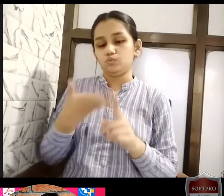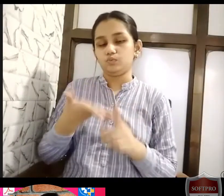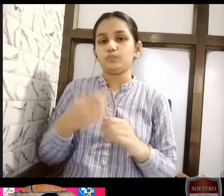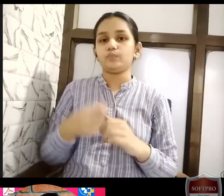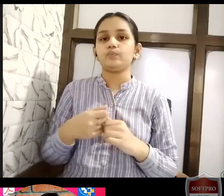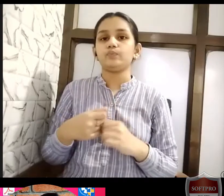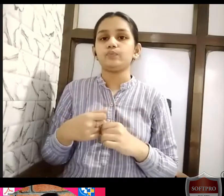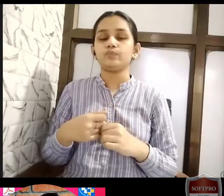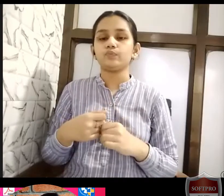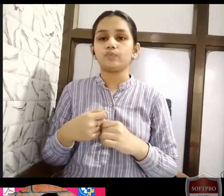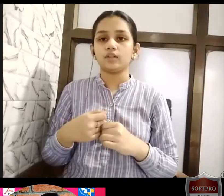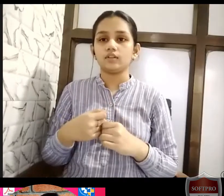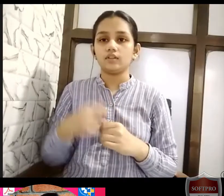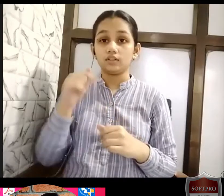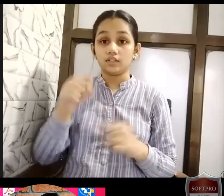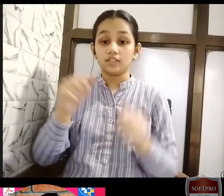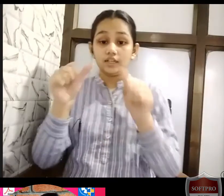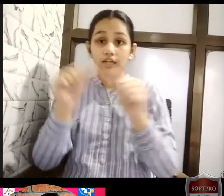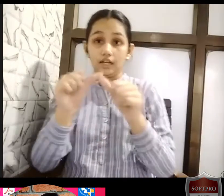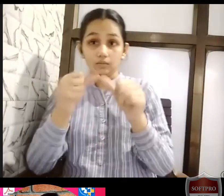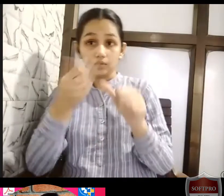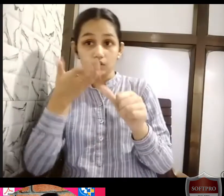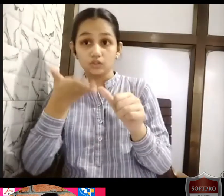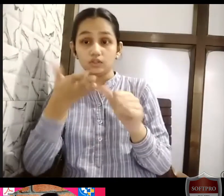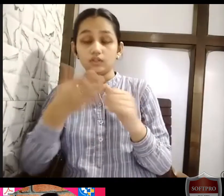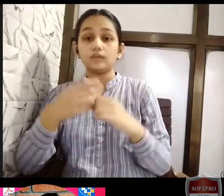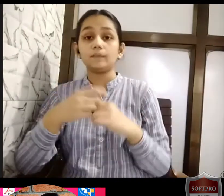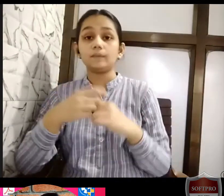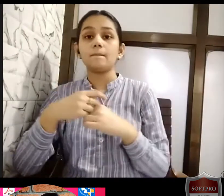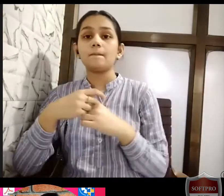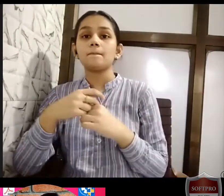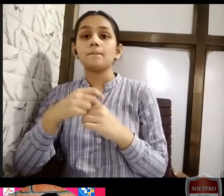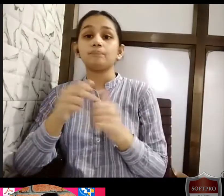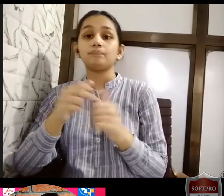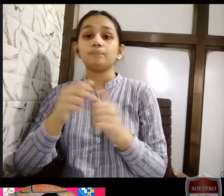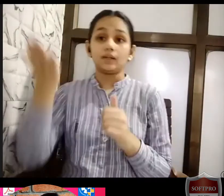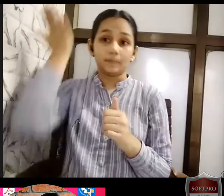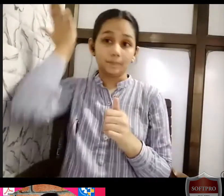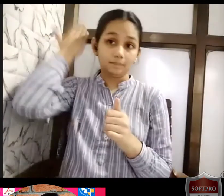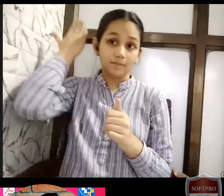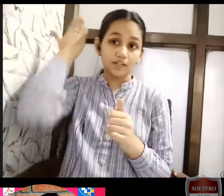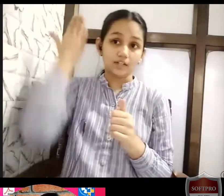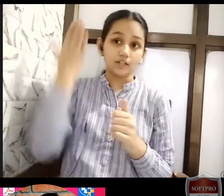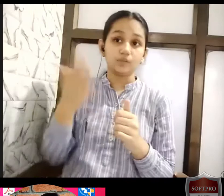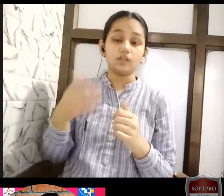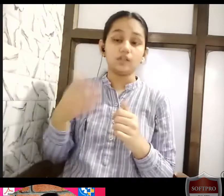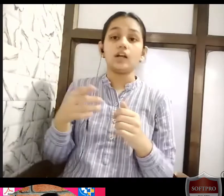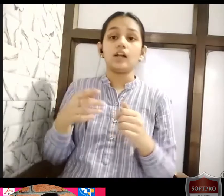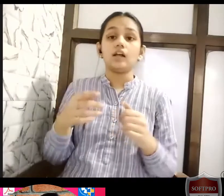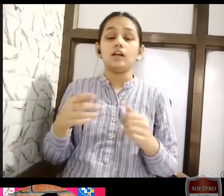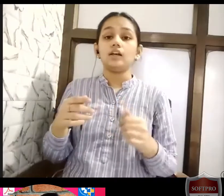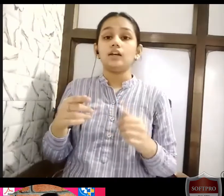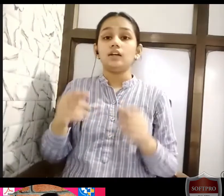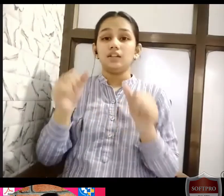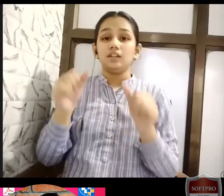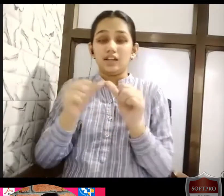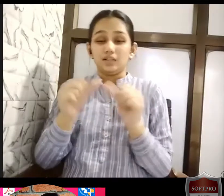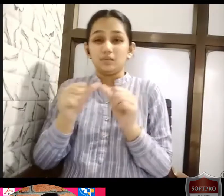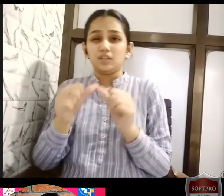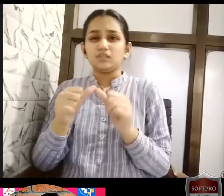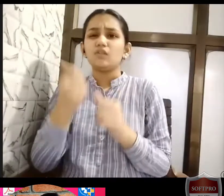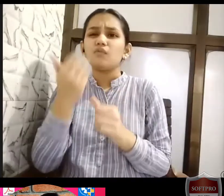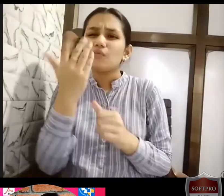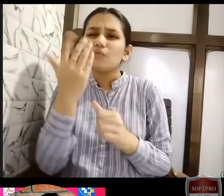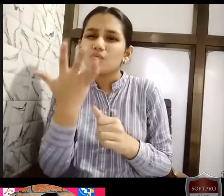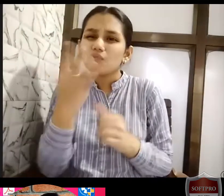This this animation. Okay, let me go to the background. Yeah. This is my animation and this animation will run for 5 seconds.